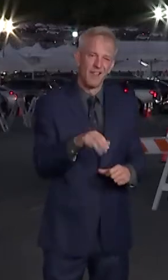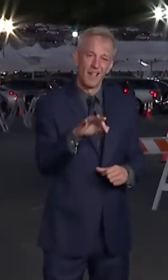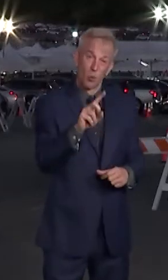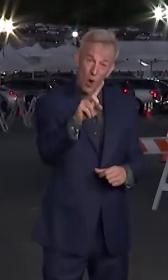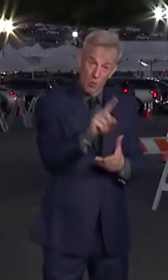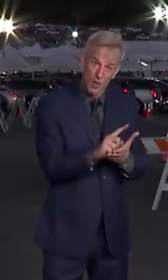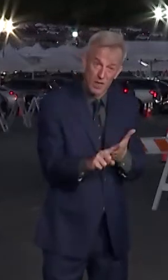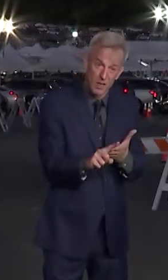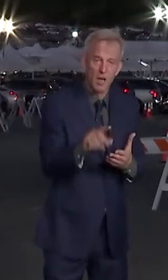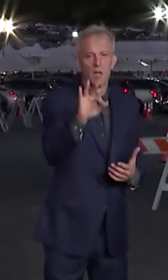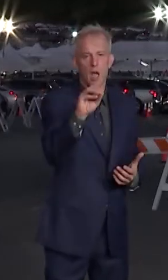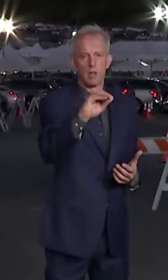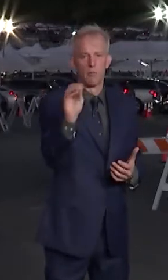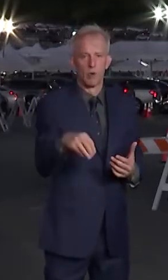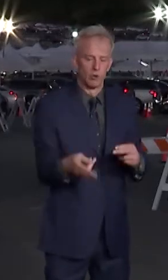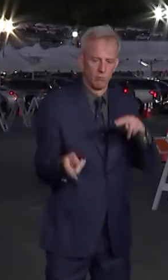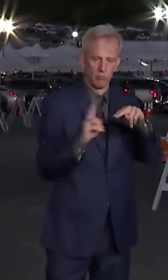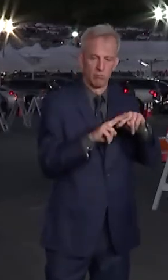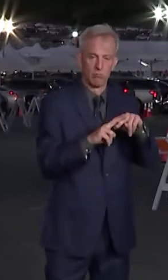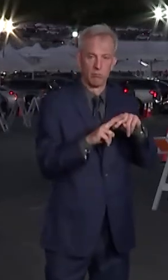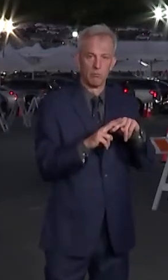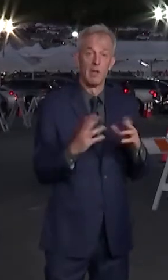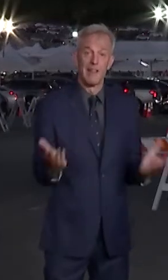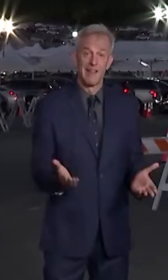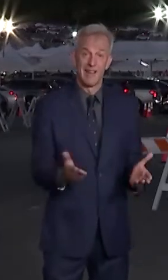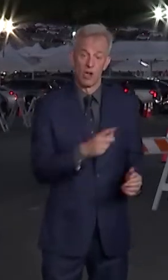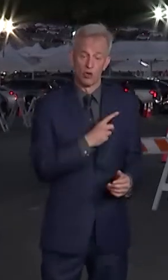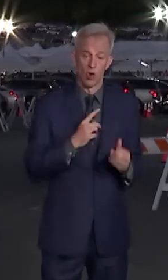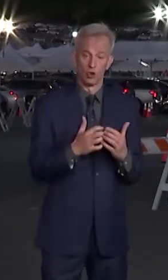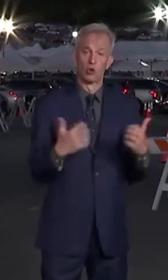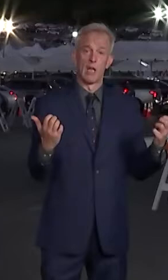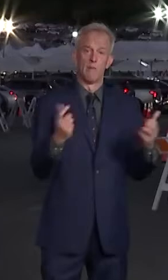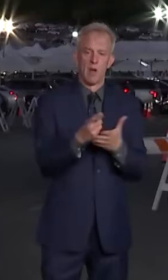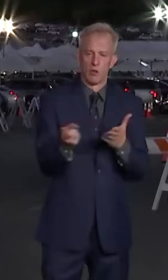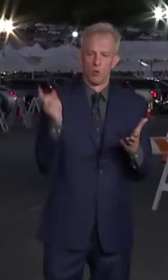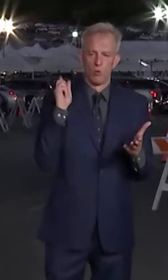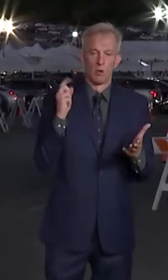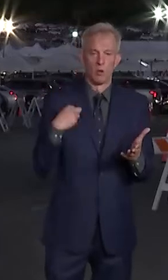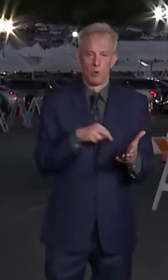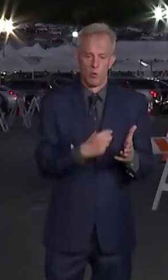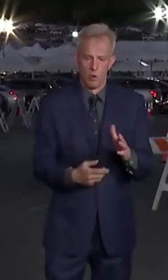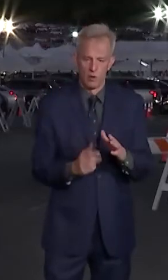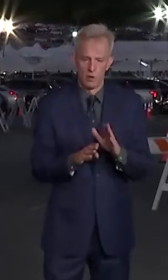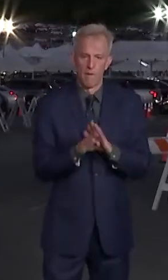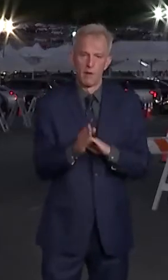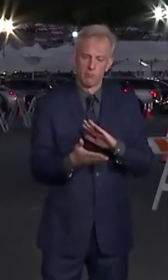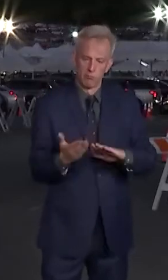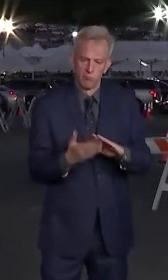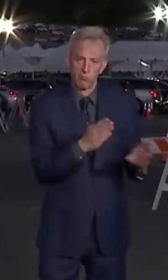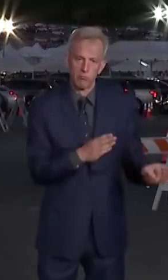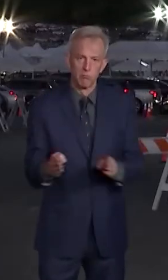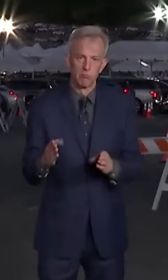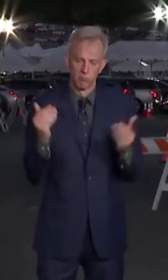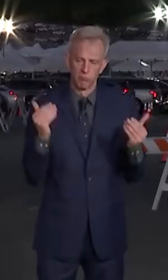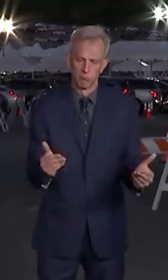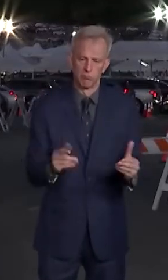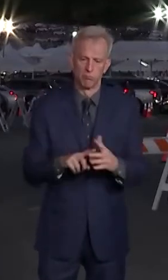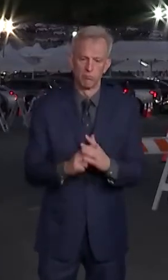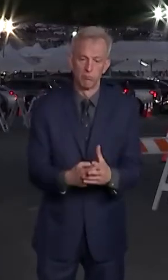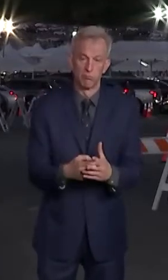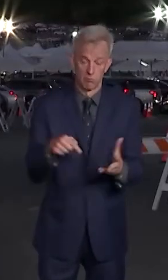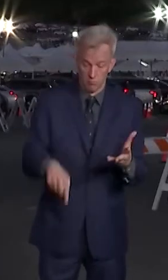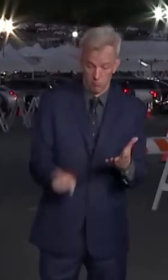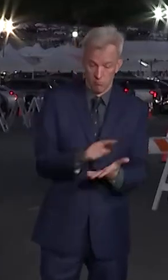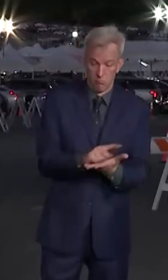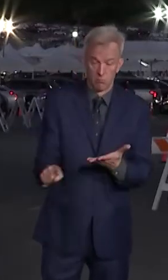week. And here at Dodger Stadium last week, we developed our operational plan, got started. And this week, we started making